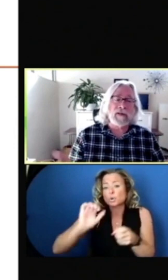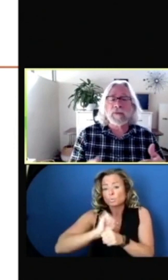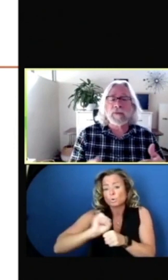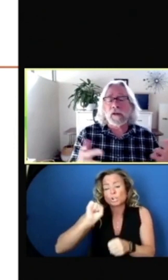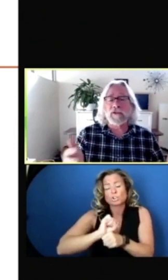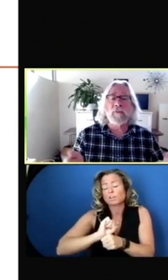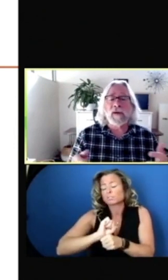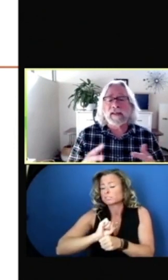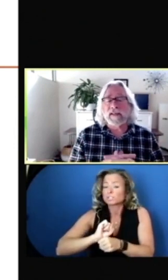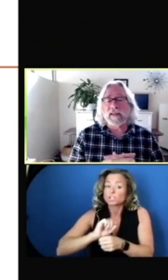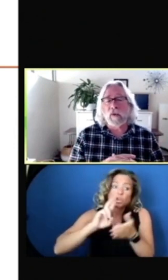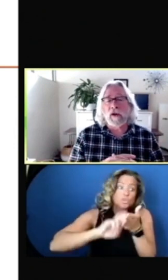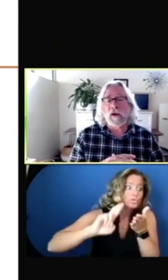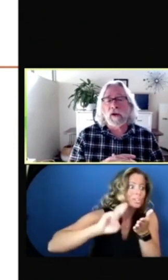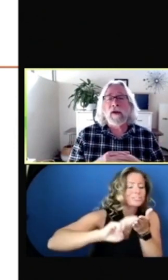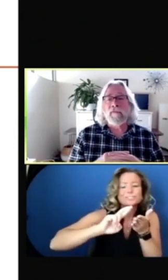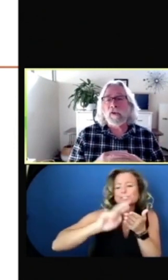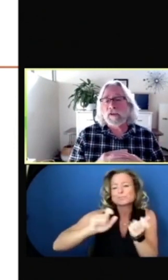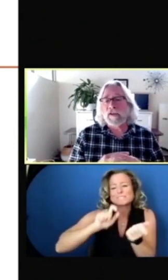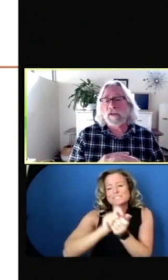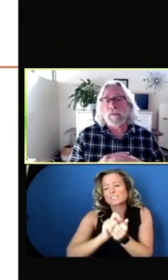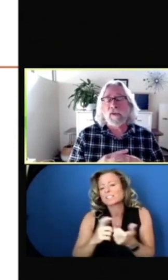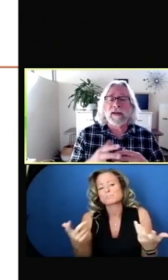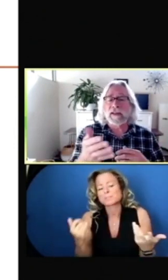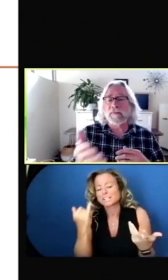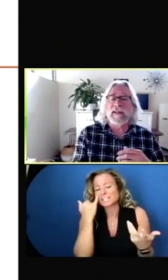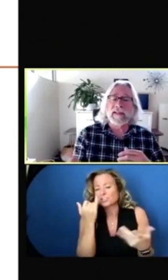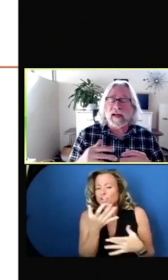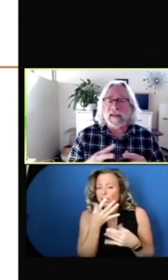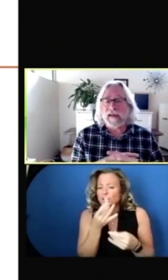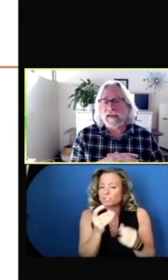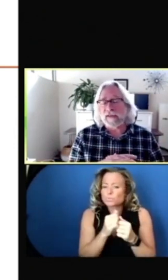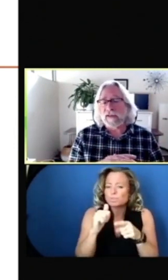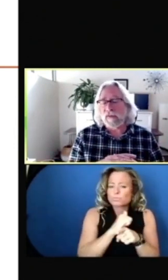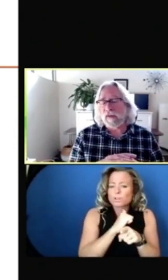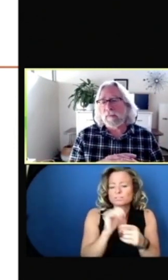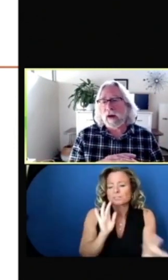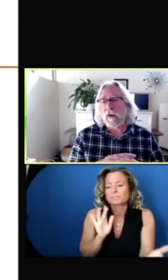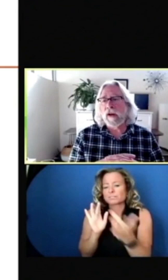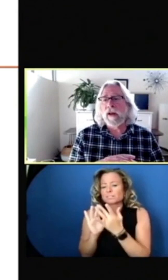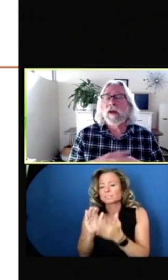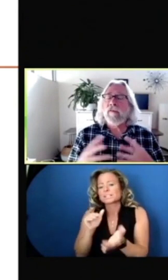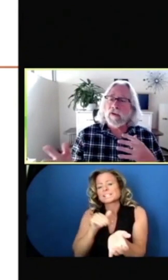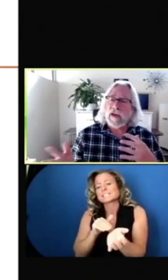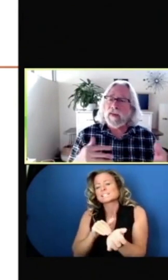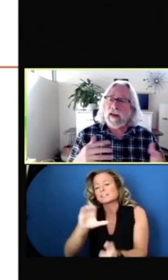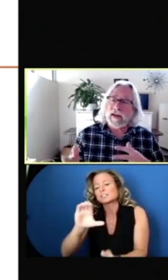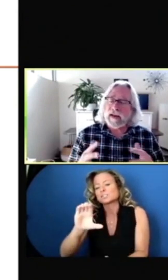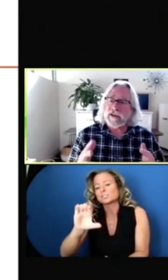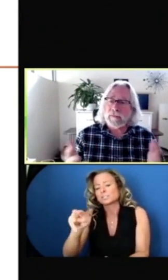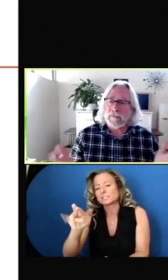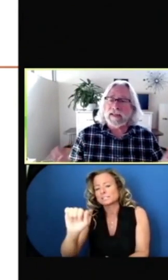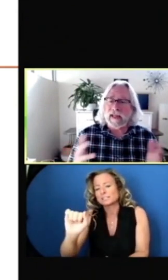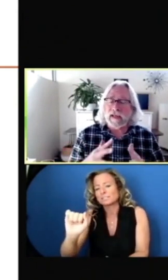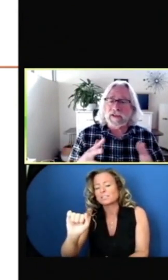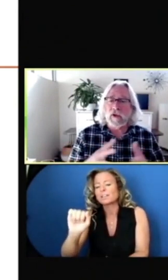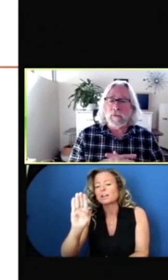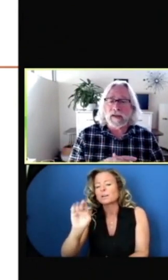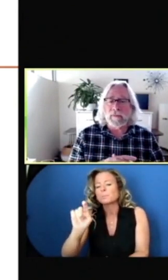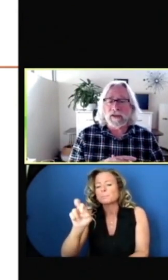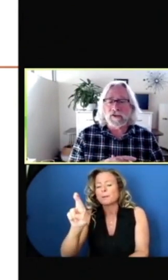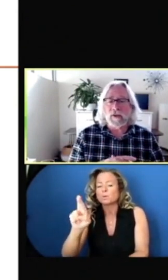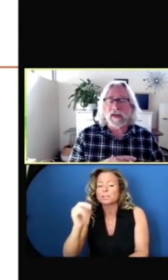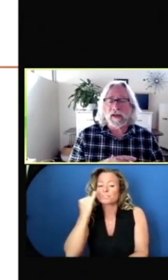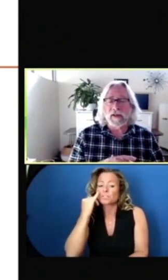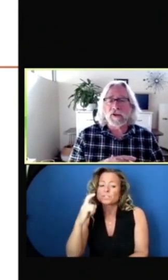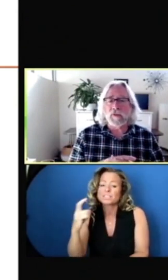certainly research, but also practice as well. If you're interested in a practice, please contact Dr. Cynthia Bauer. If you need that connection, please let us know